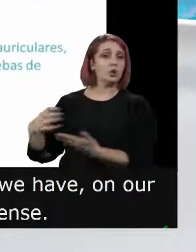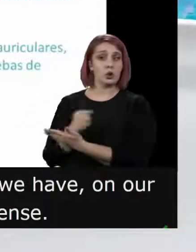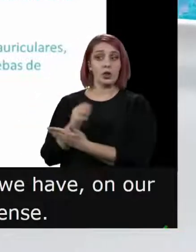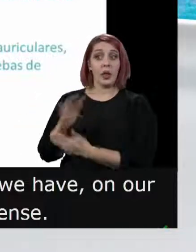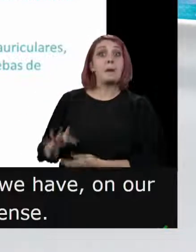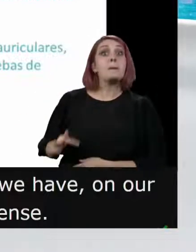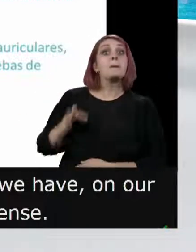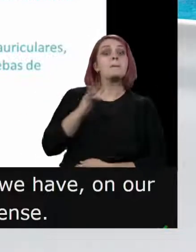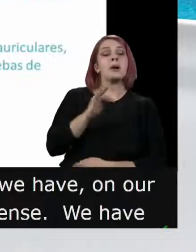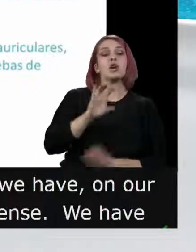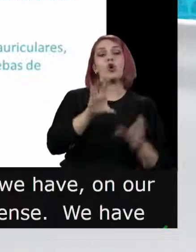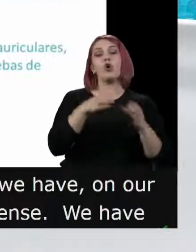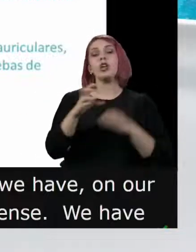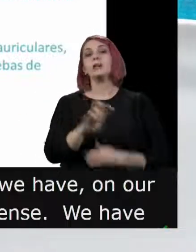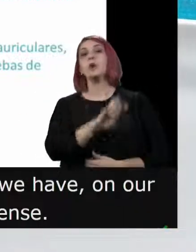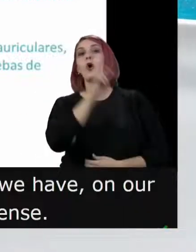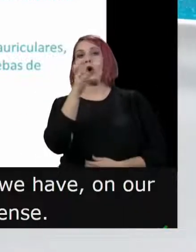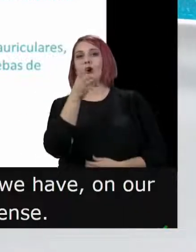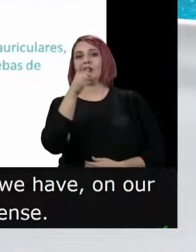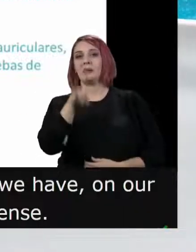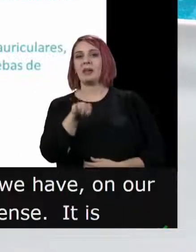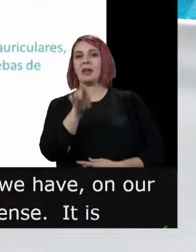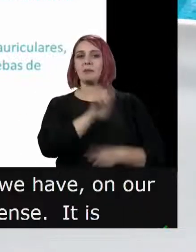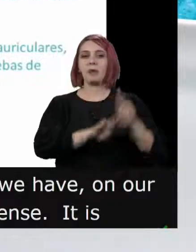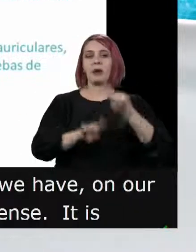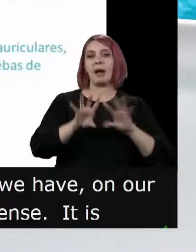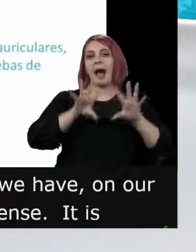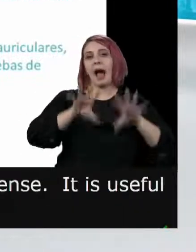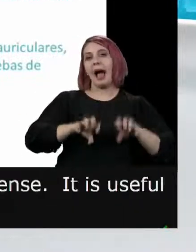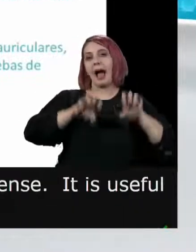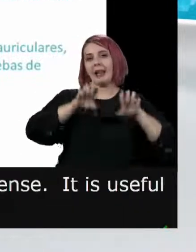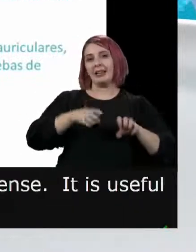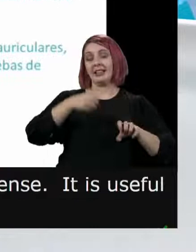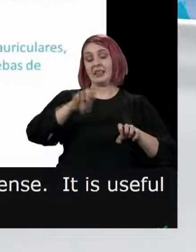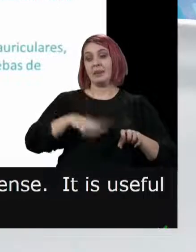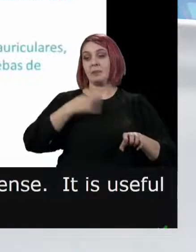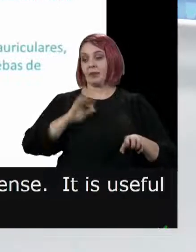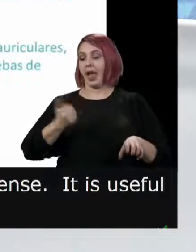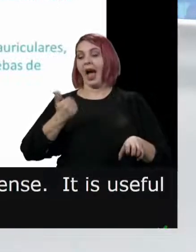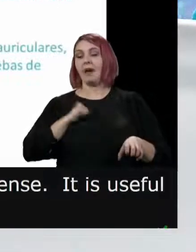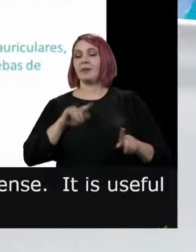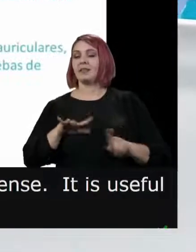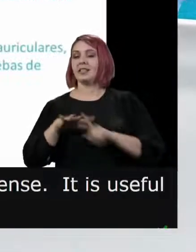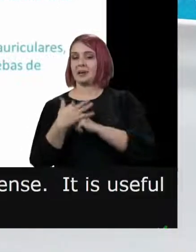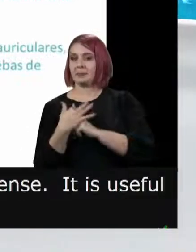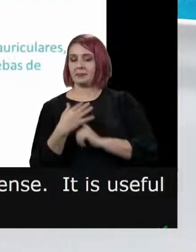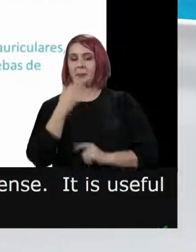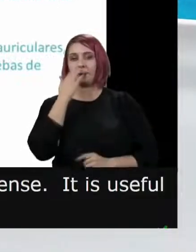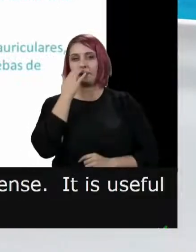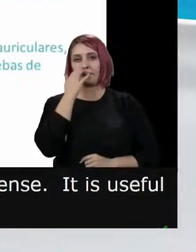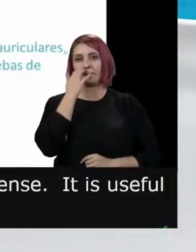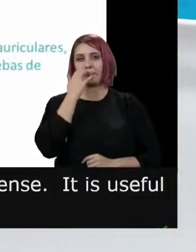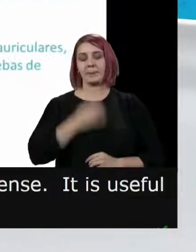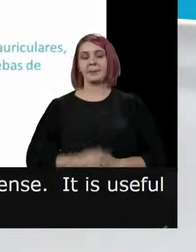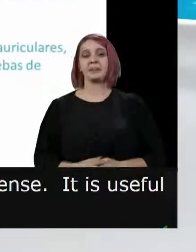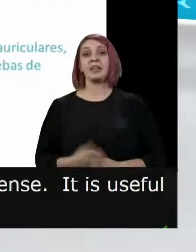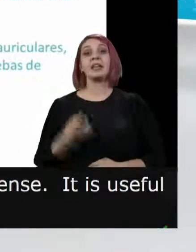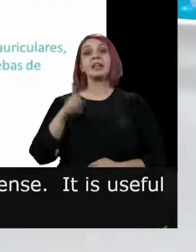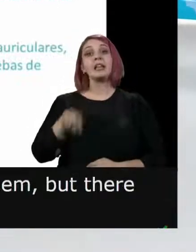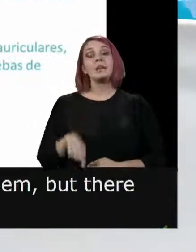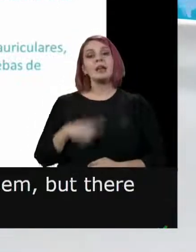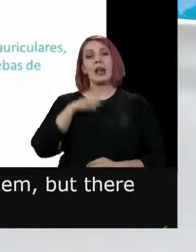intellectual disabilities, and not only for them, but there are also other groups that have learning difficulties